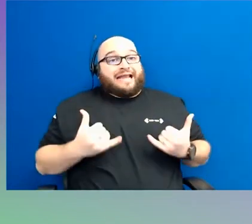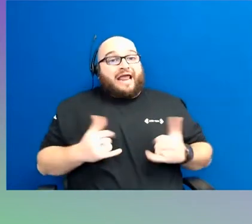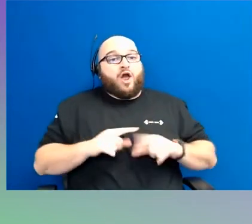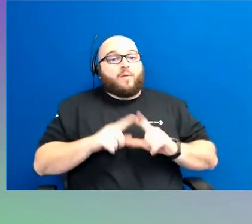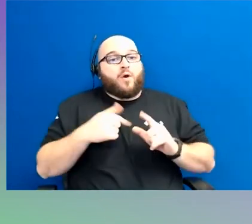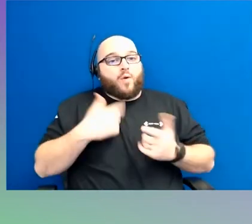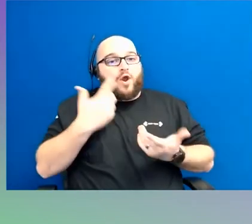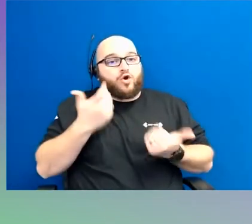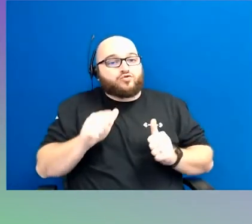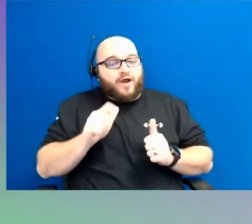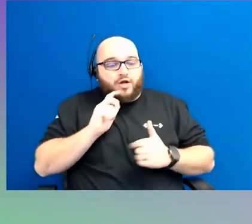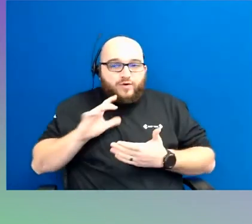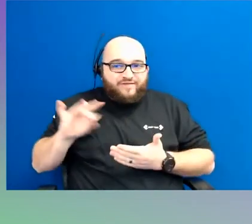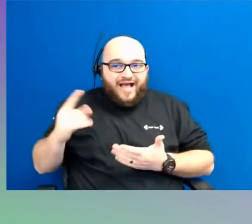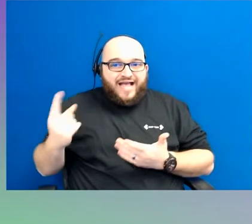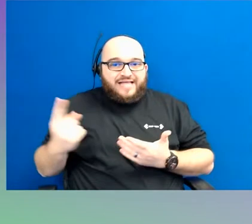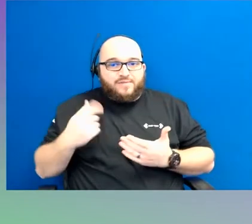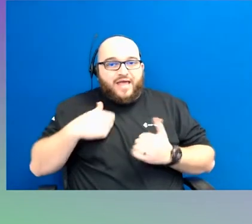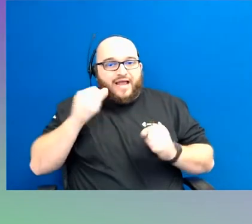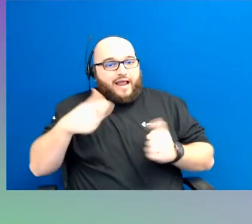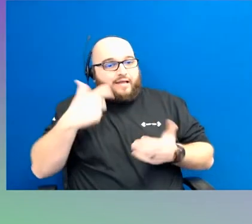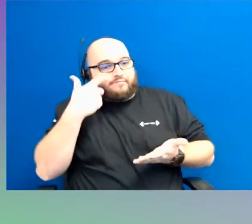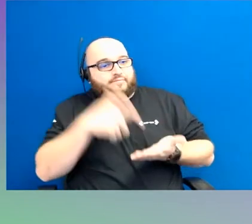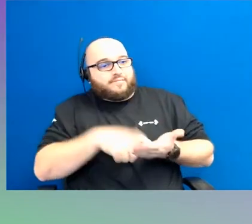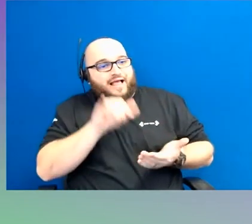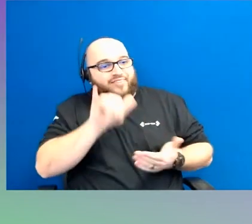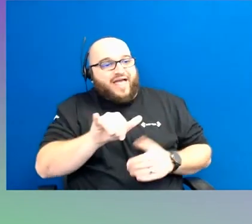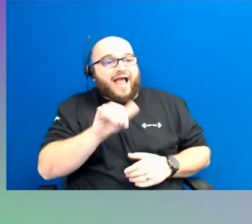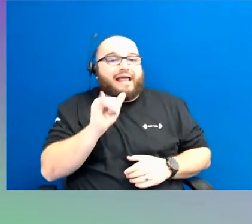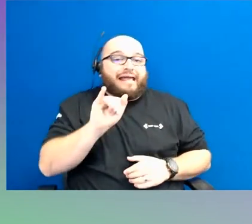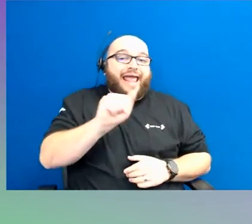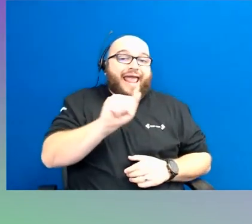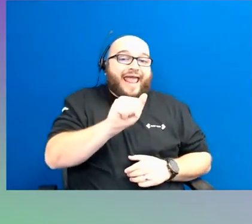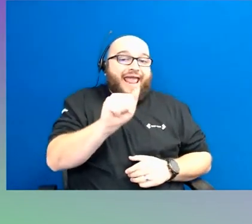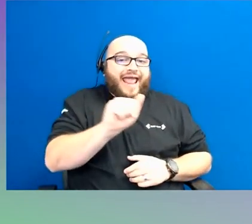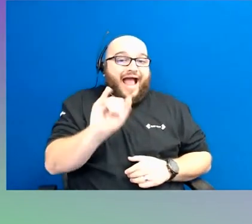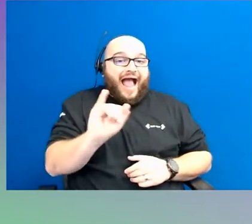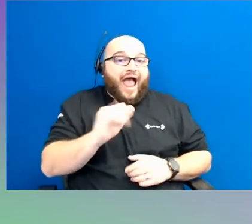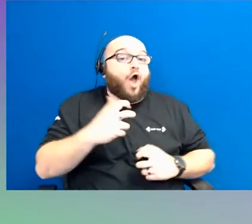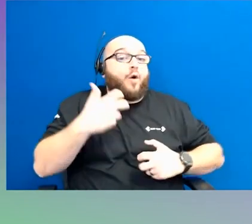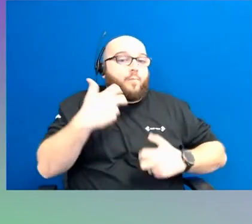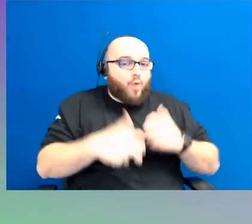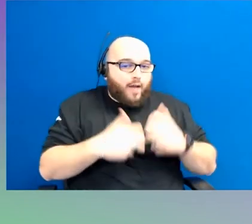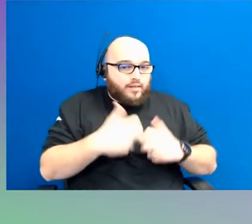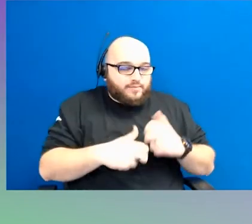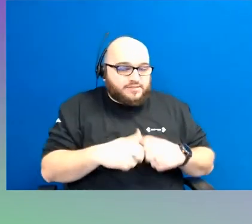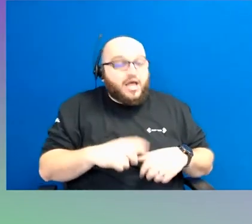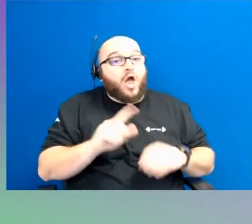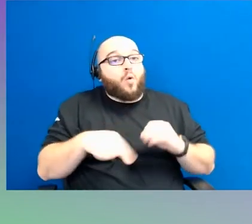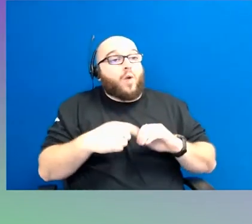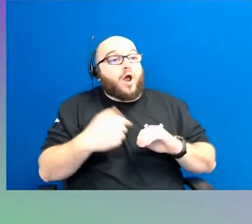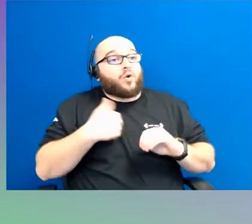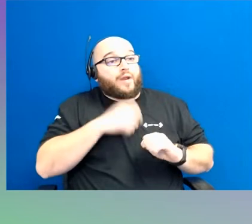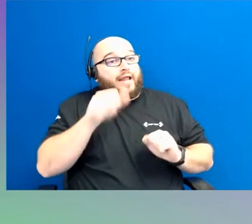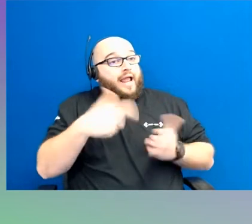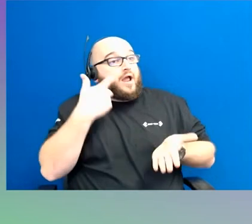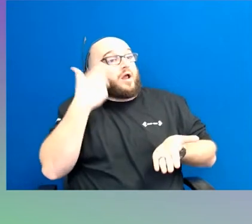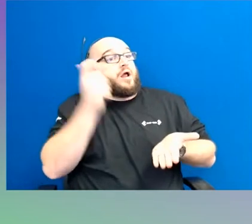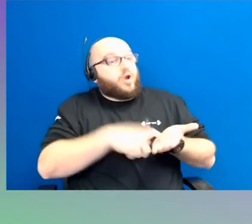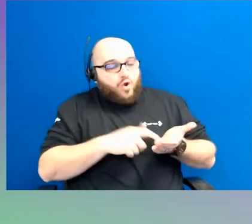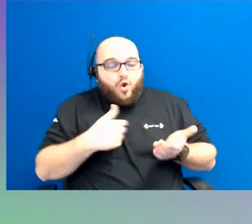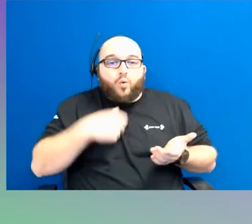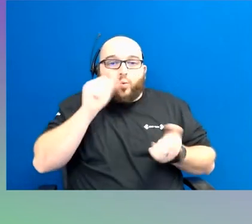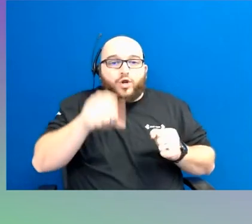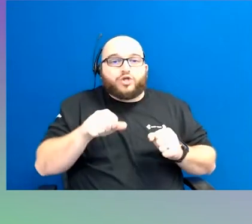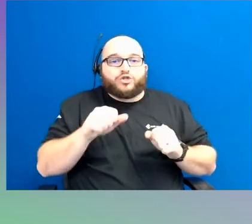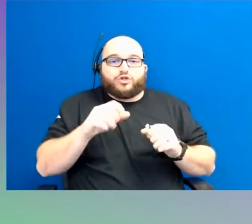AI errors. And I think that if and when we're able to detect them, we should surface that in the alt text to make sure that blind